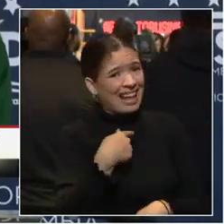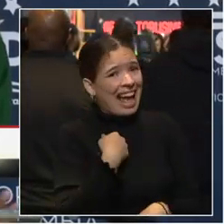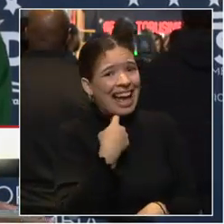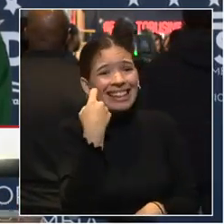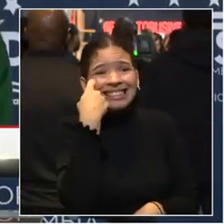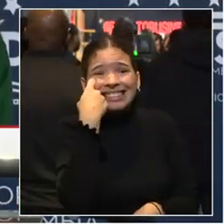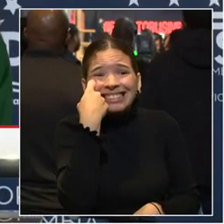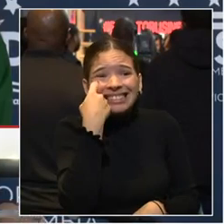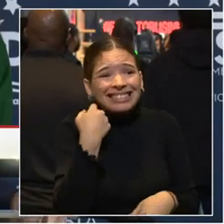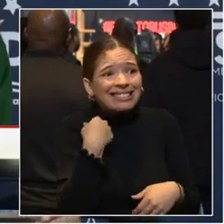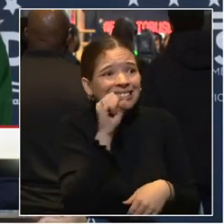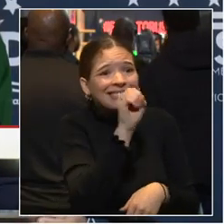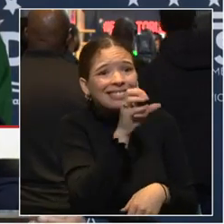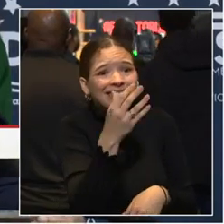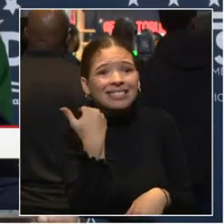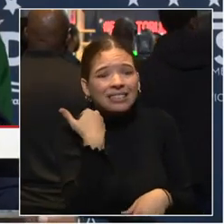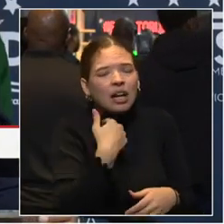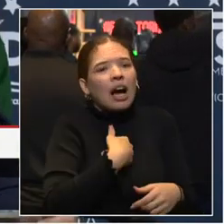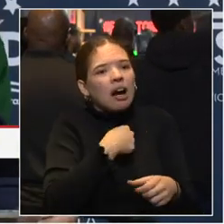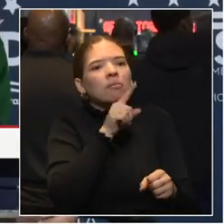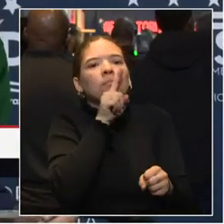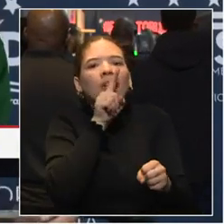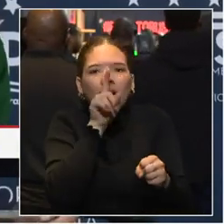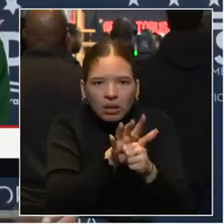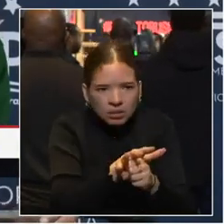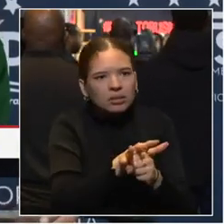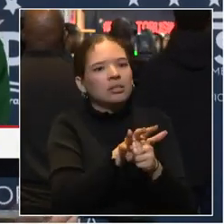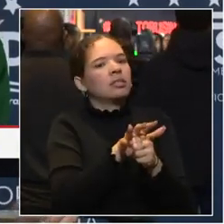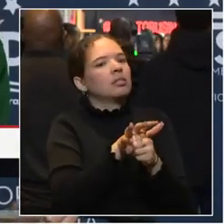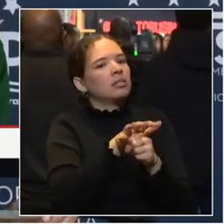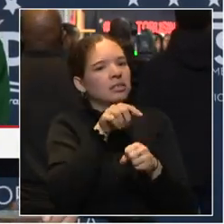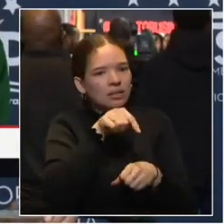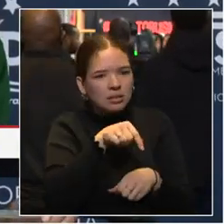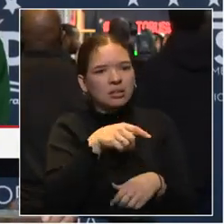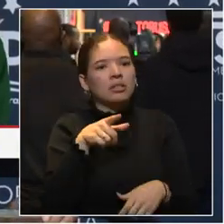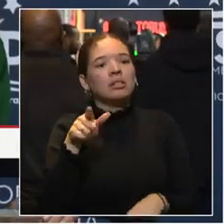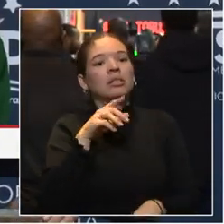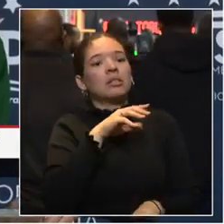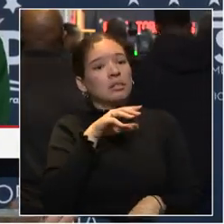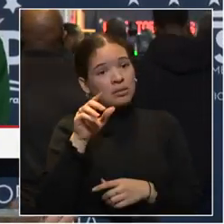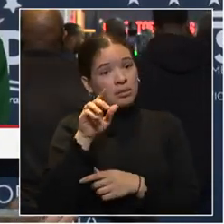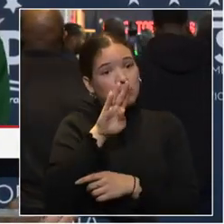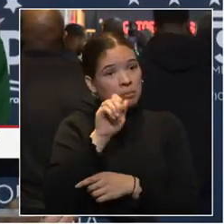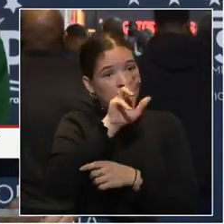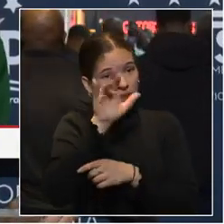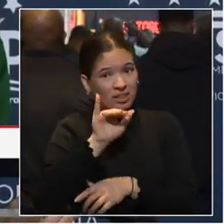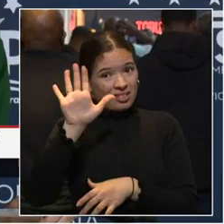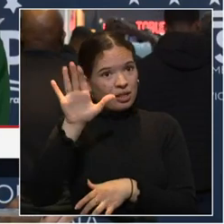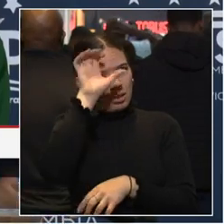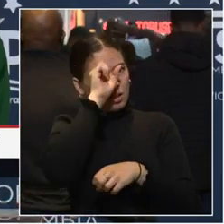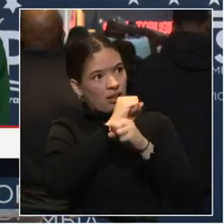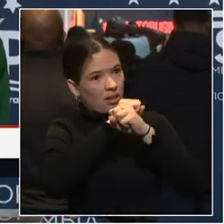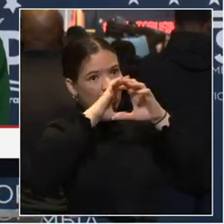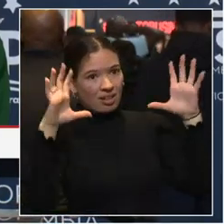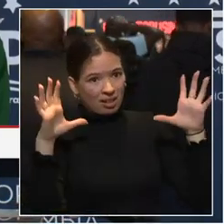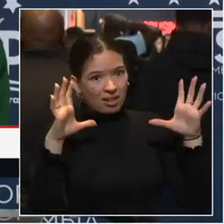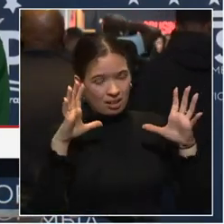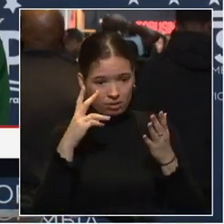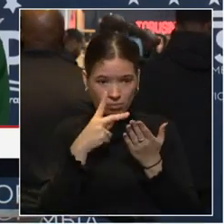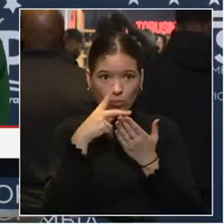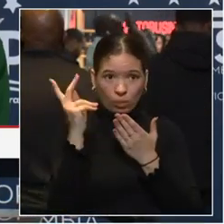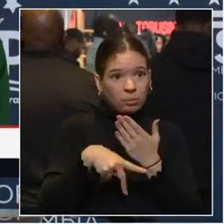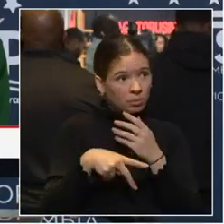and I dare say it was Mayor Barry's vision, that this is a program